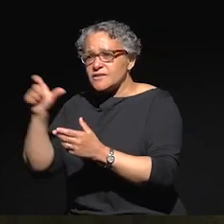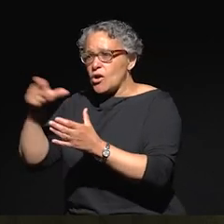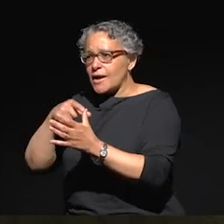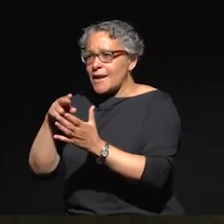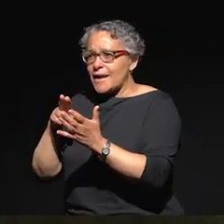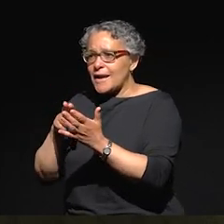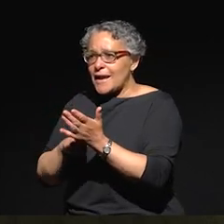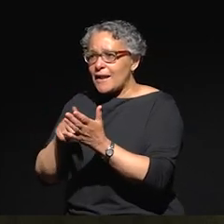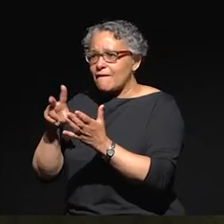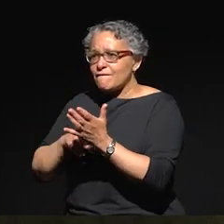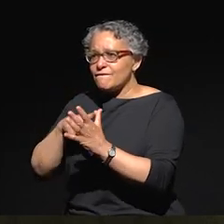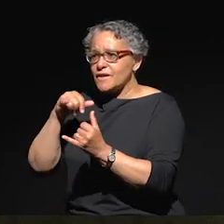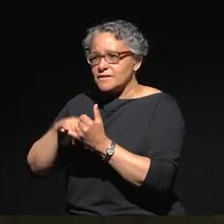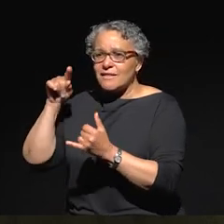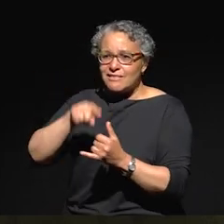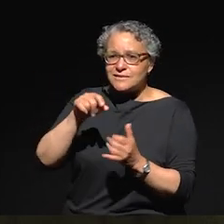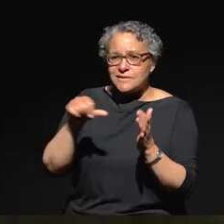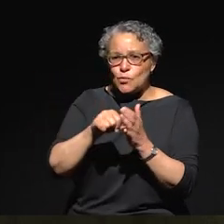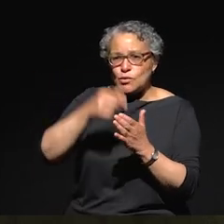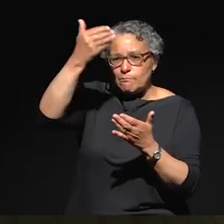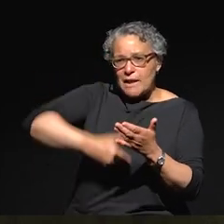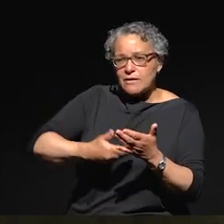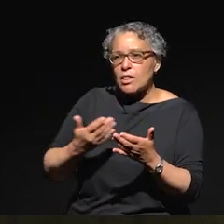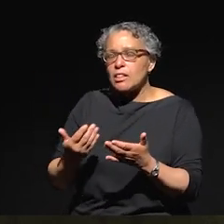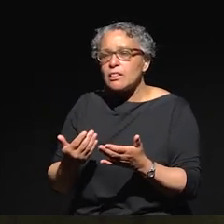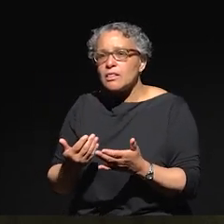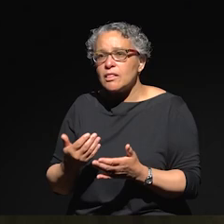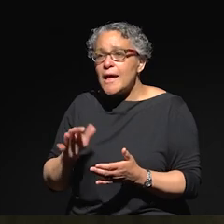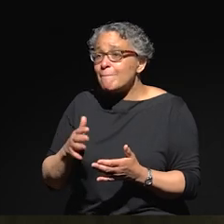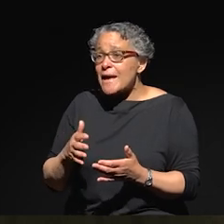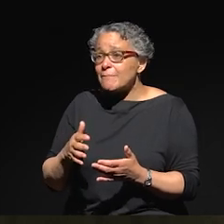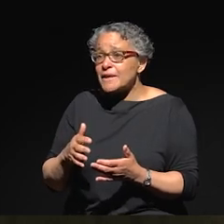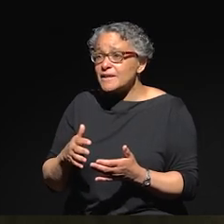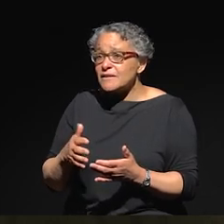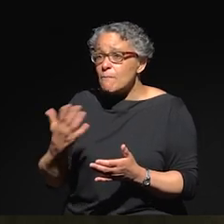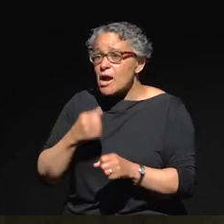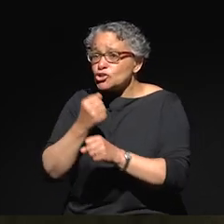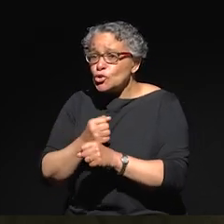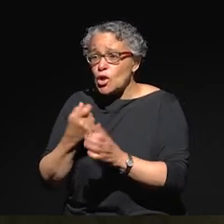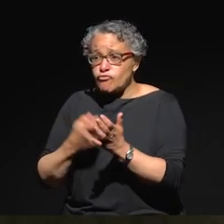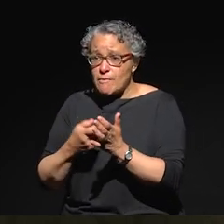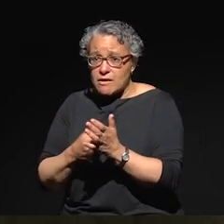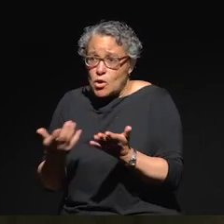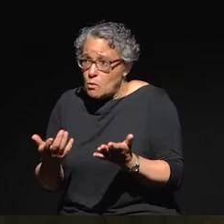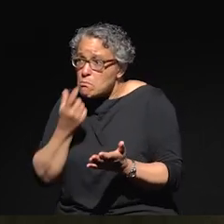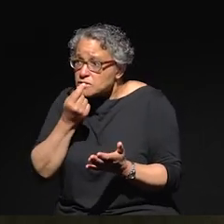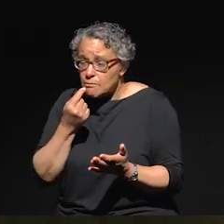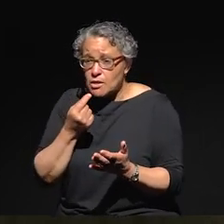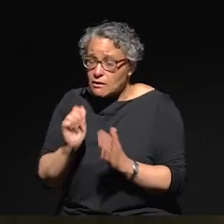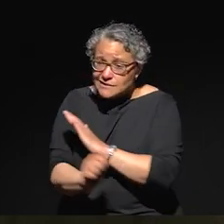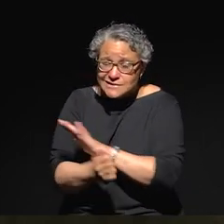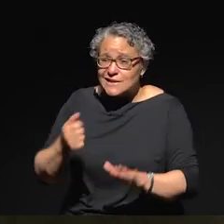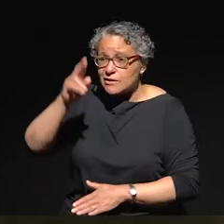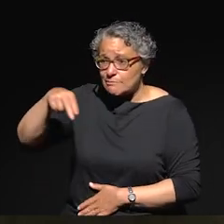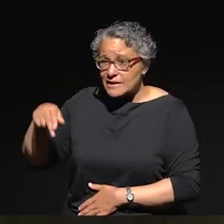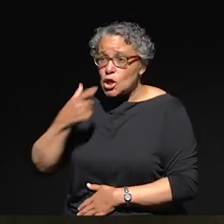going to get to that in a moment. But it may not be by Raphael. It may be by Giulio Romano, who was, as I said, a greatly skilled painter